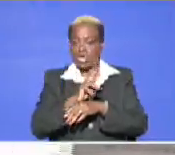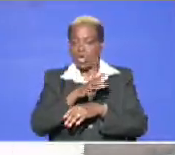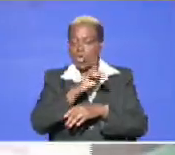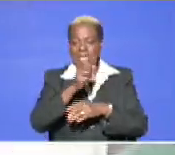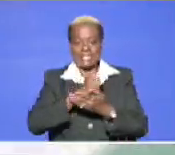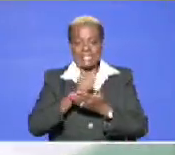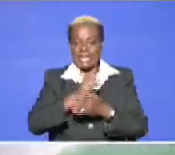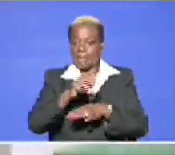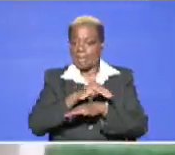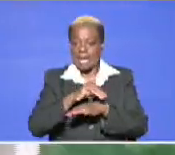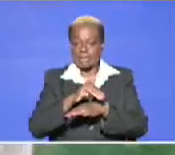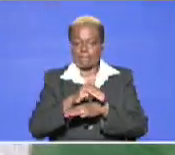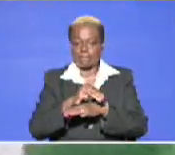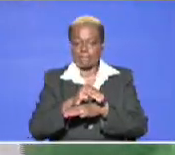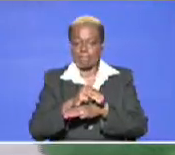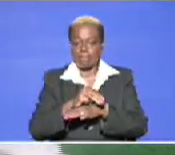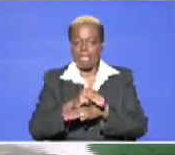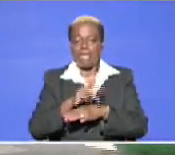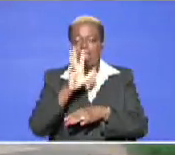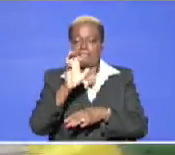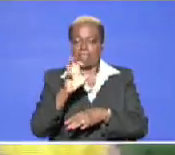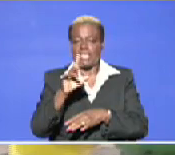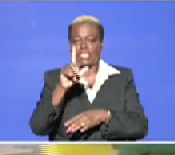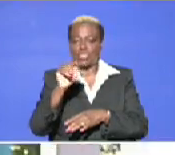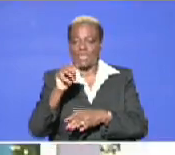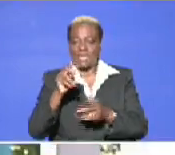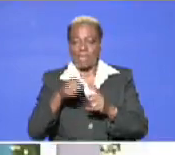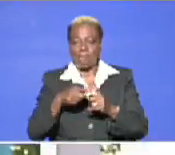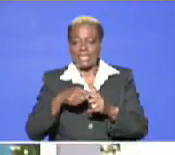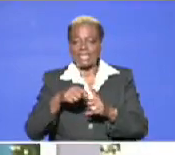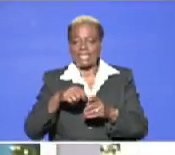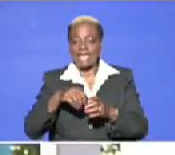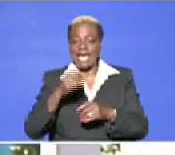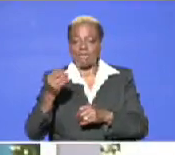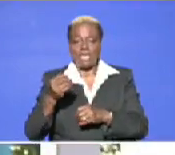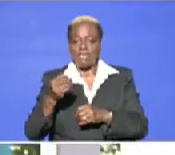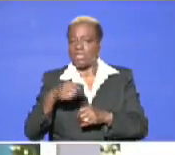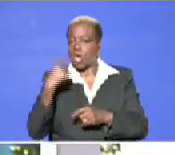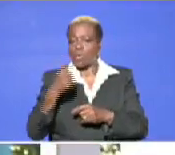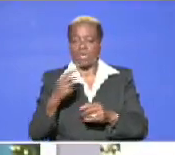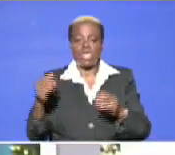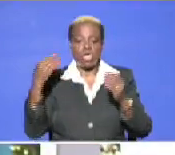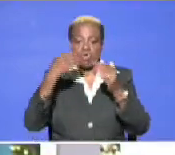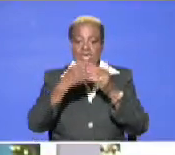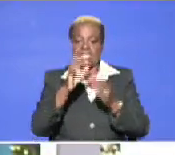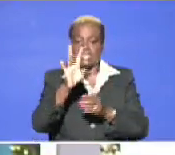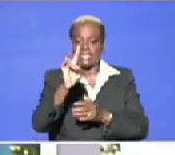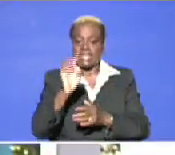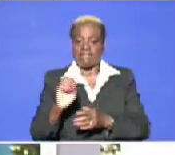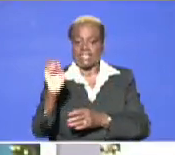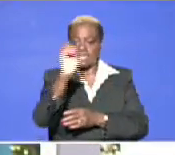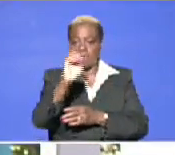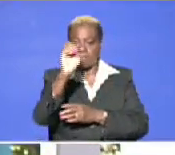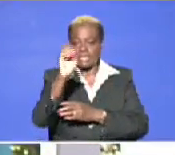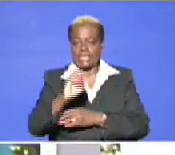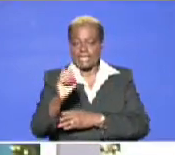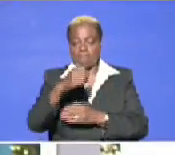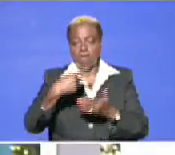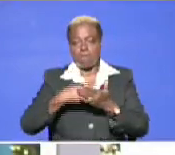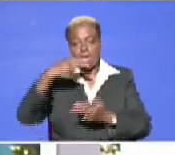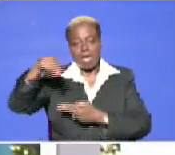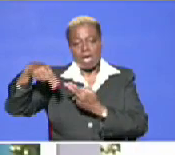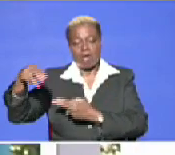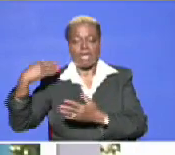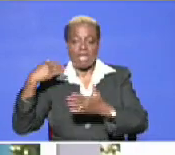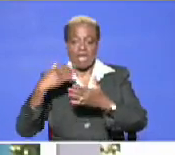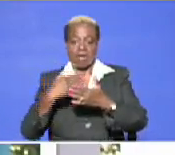Maria. 15, 20 months out, they had only reached 70% of pre-hurricane arrival numbers. We